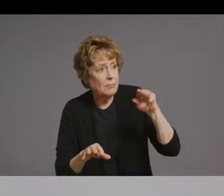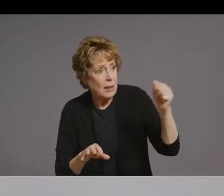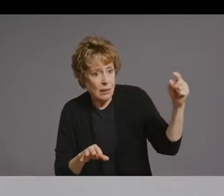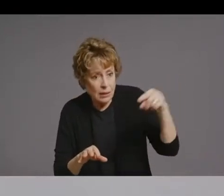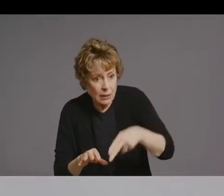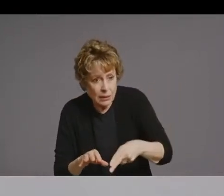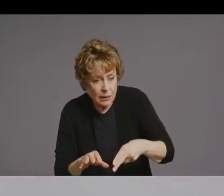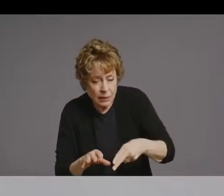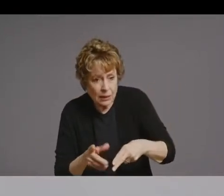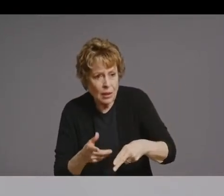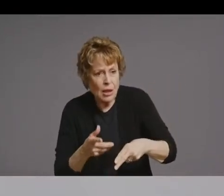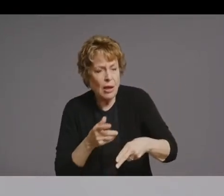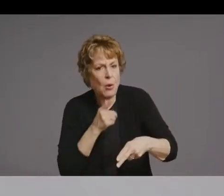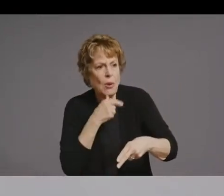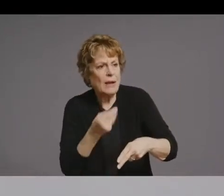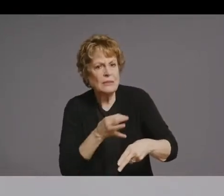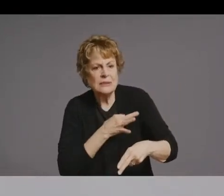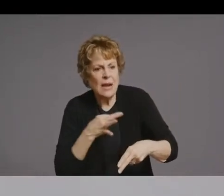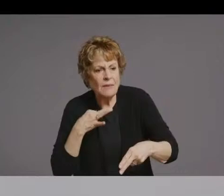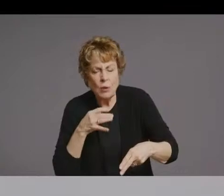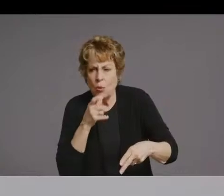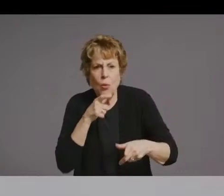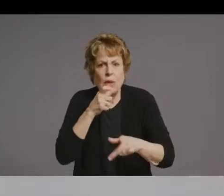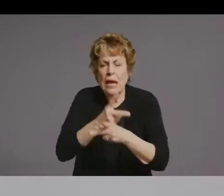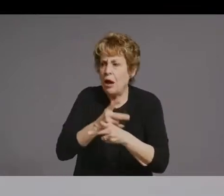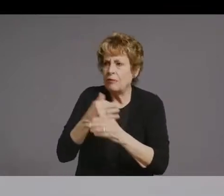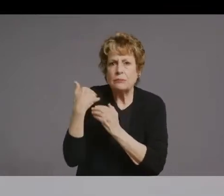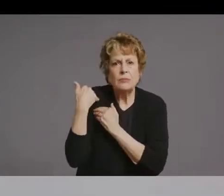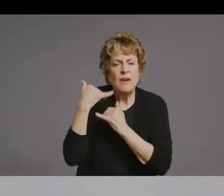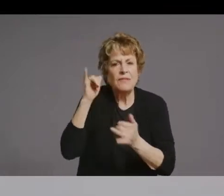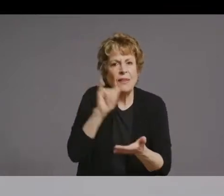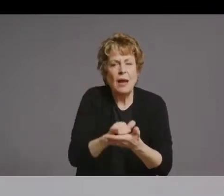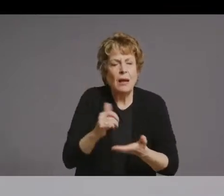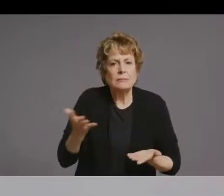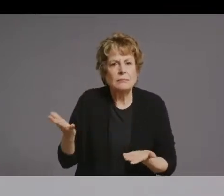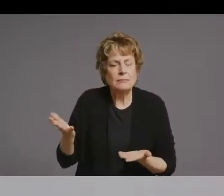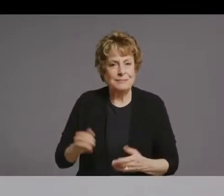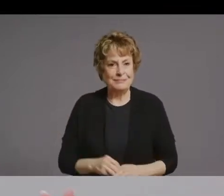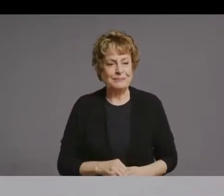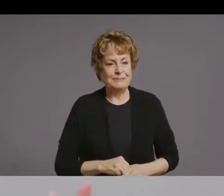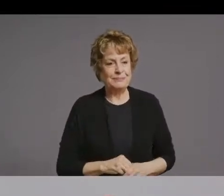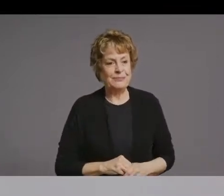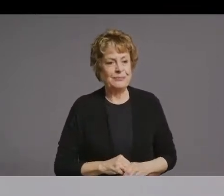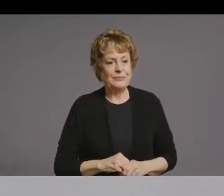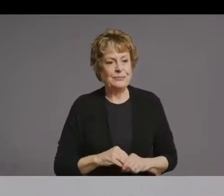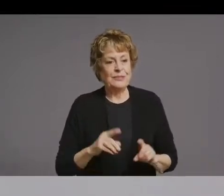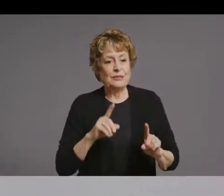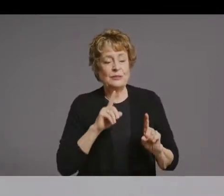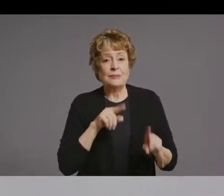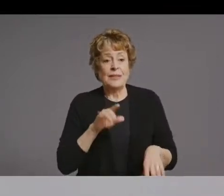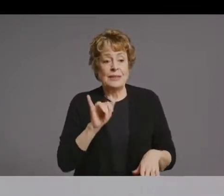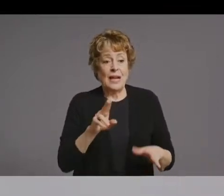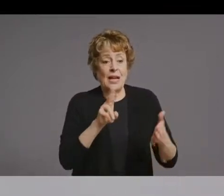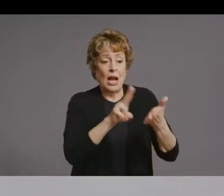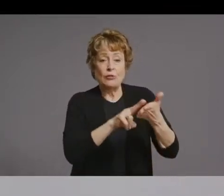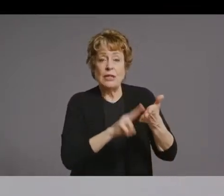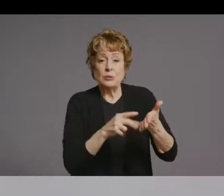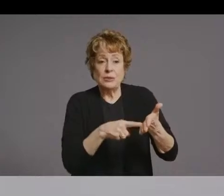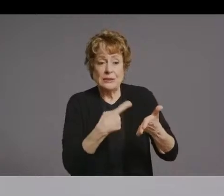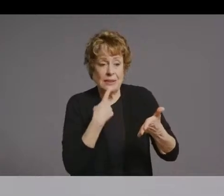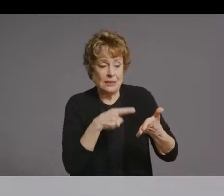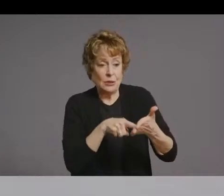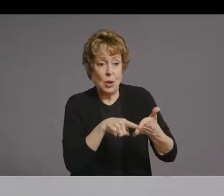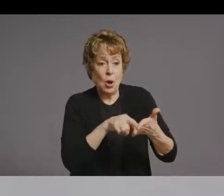vaccination, storage, et cetera, et cetera? So what the contract does is basically delegate all authority to